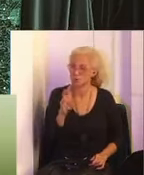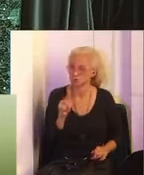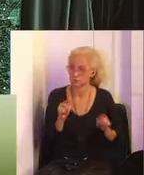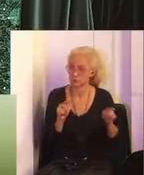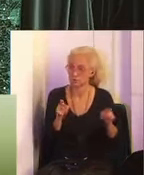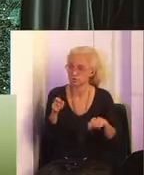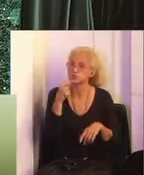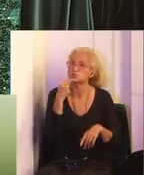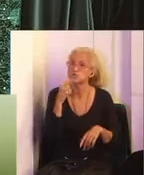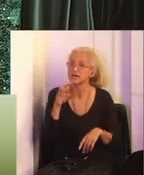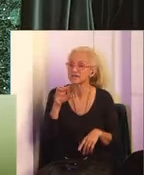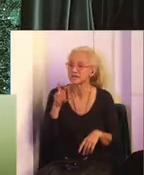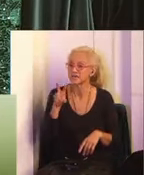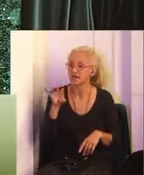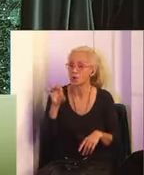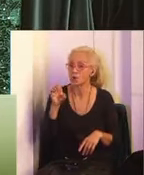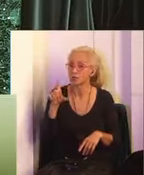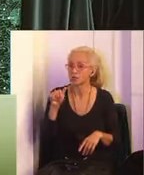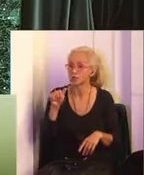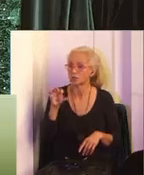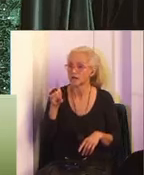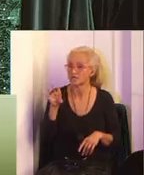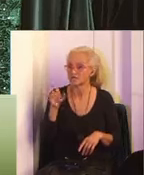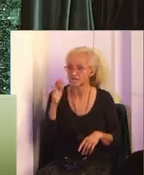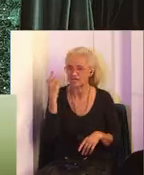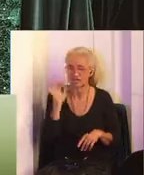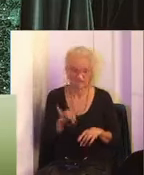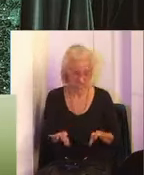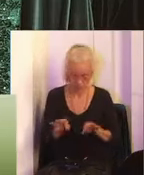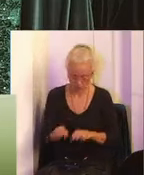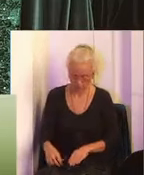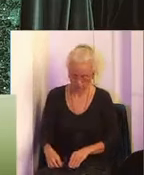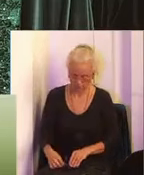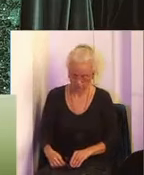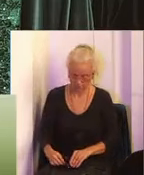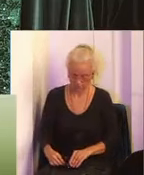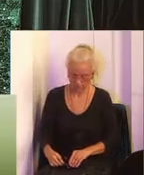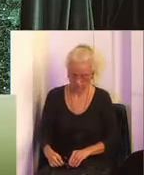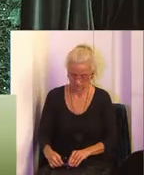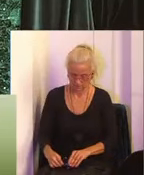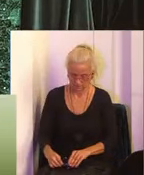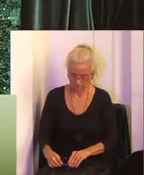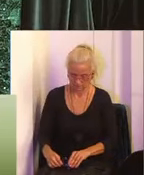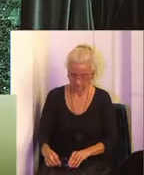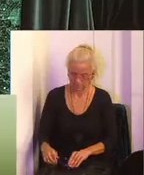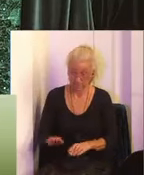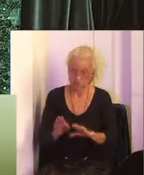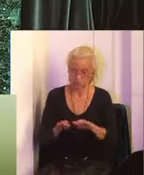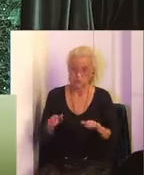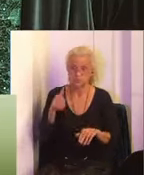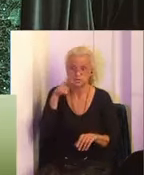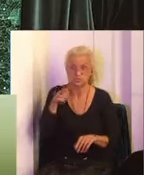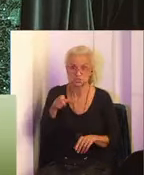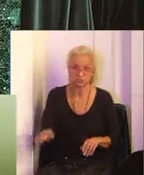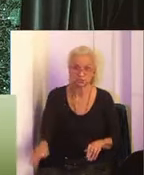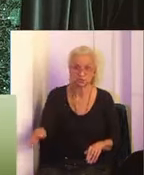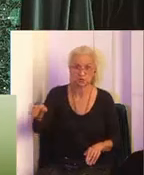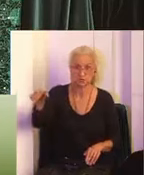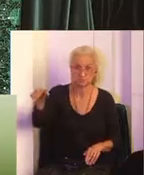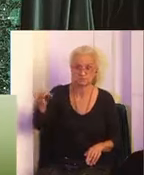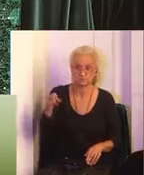You mentioned Viola Davis, and I think it's important that in the children that she reared, she